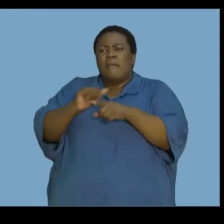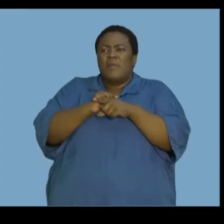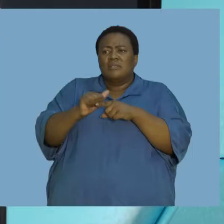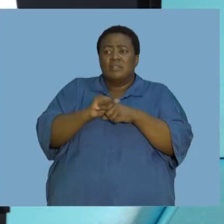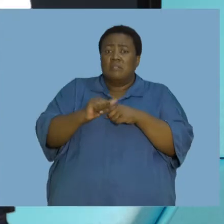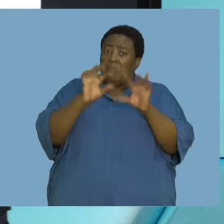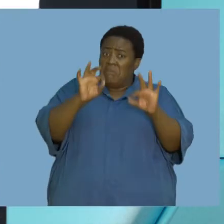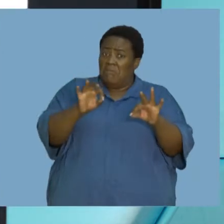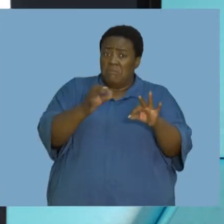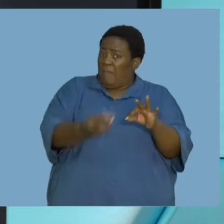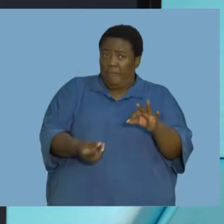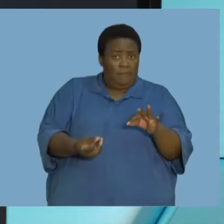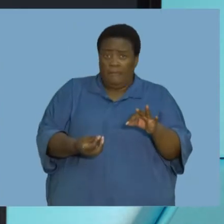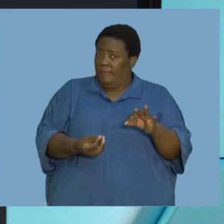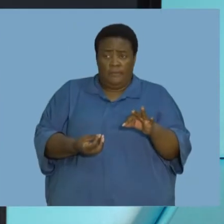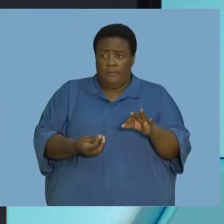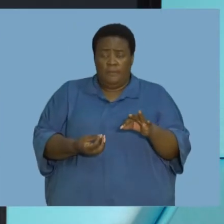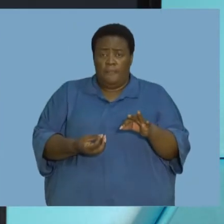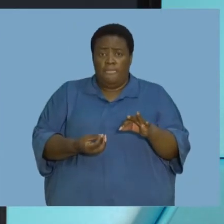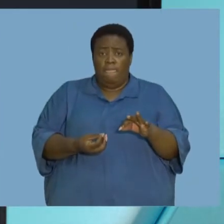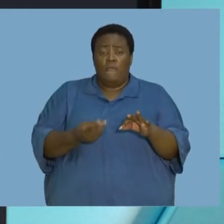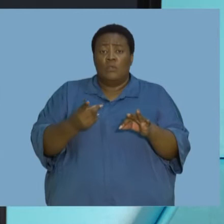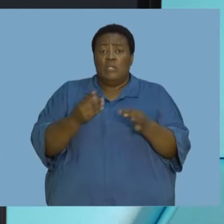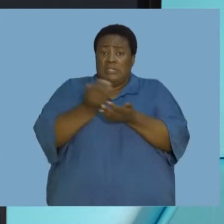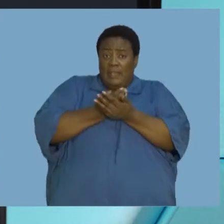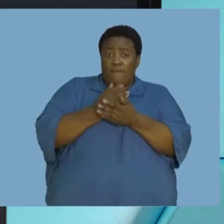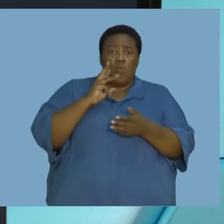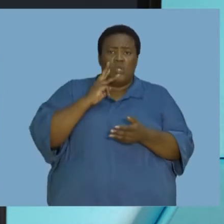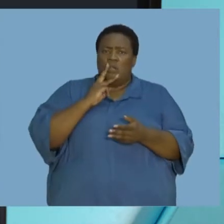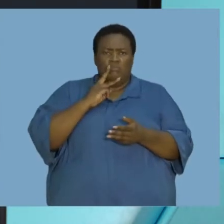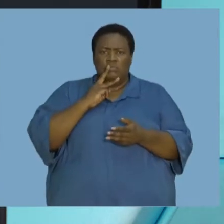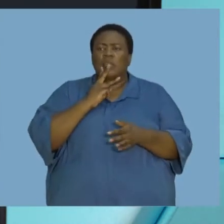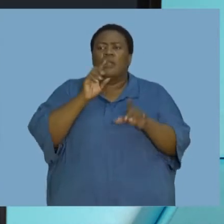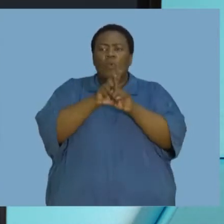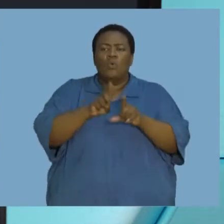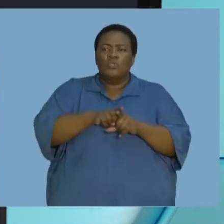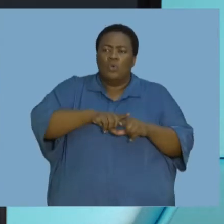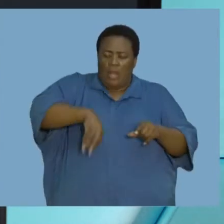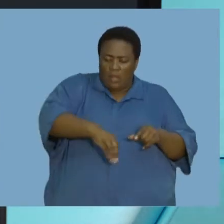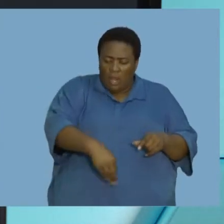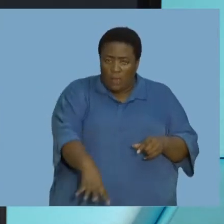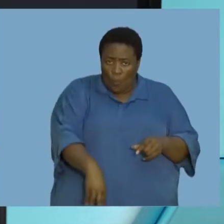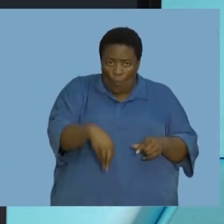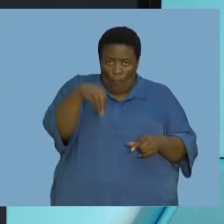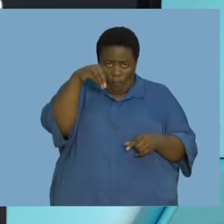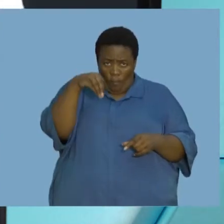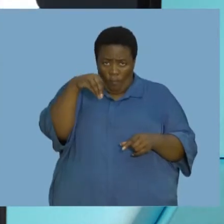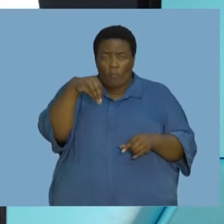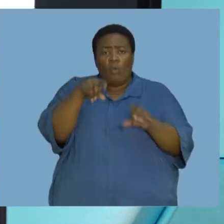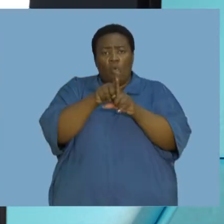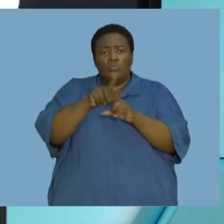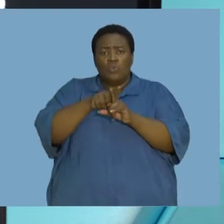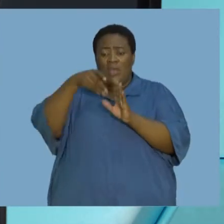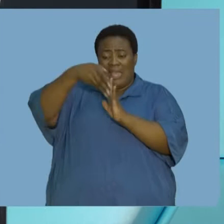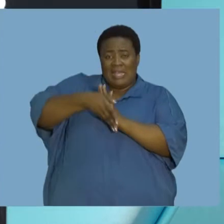practices that are not necessarily efficient in terms of the conservation of water. Boreholes that are being constructed